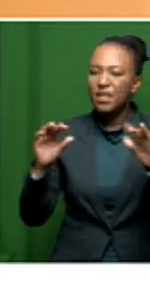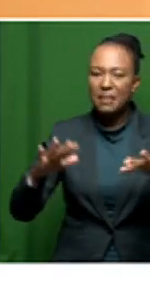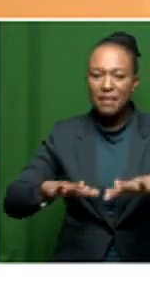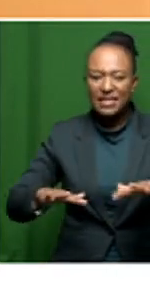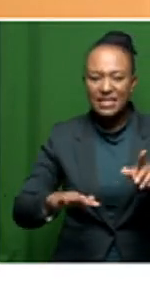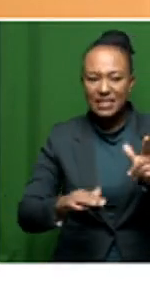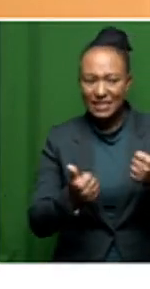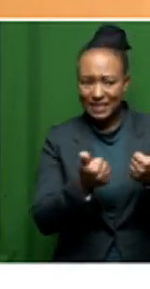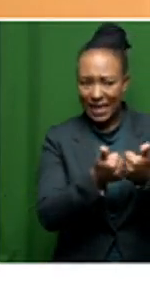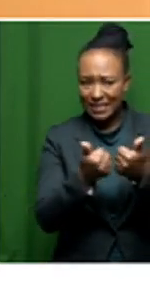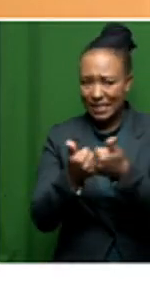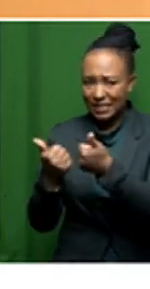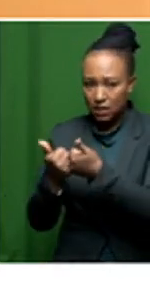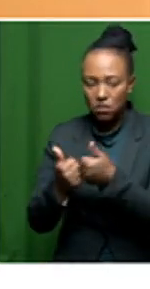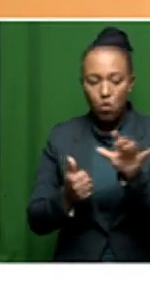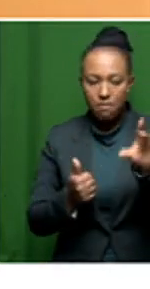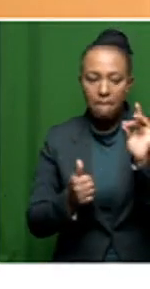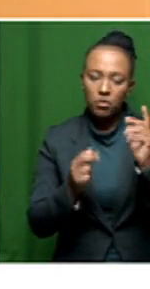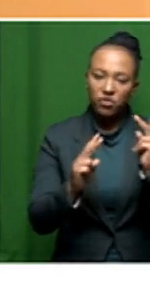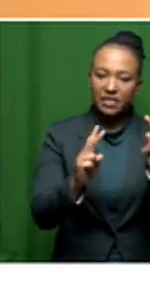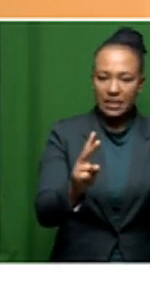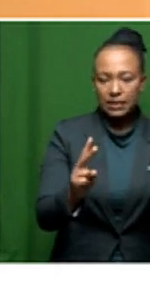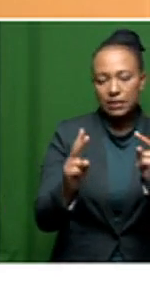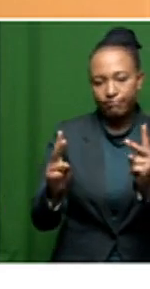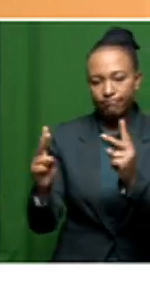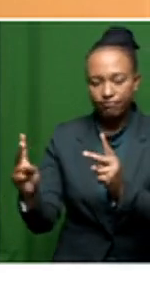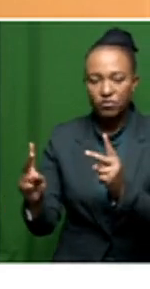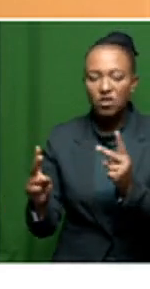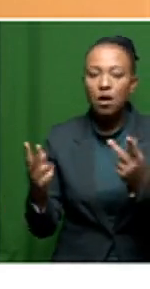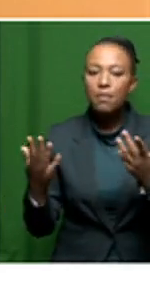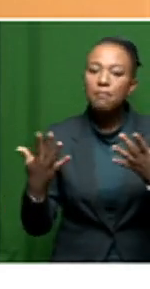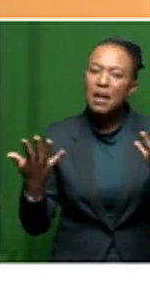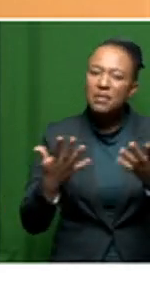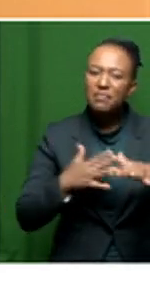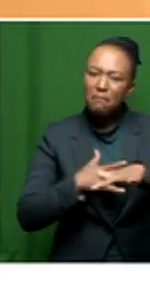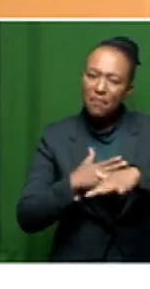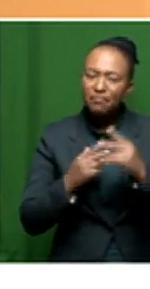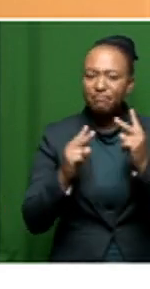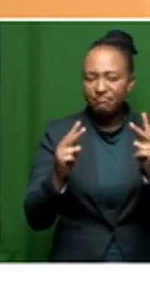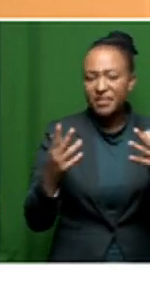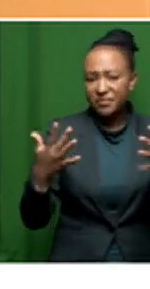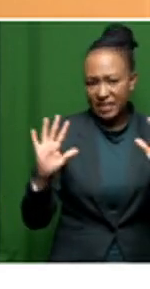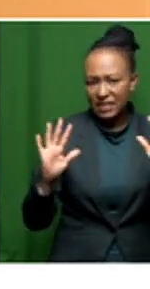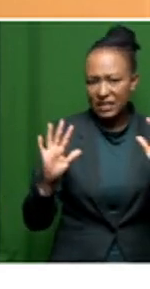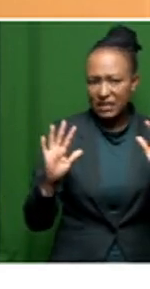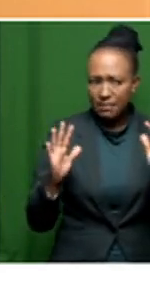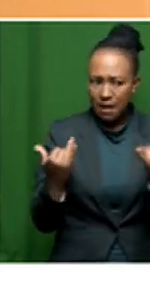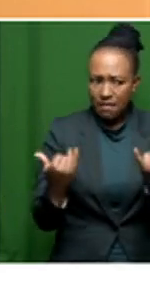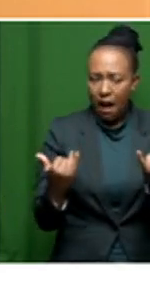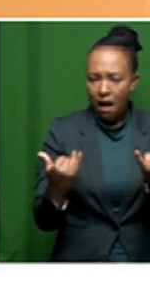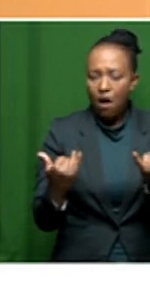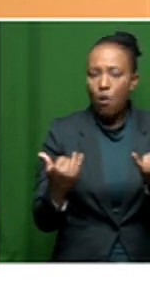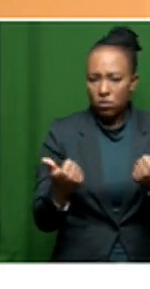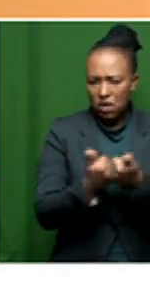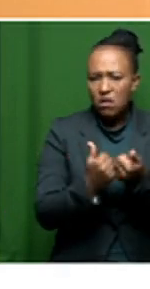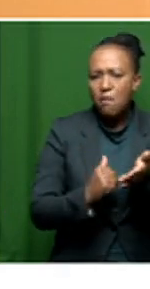are challenges, or the place that were visited before. We found that there are challenges now. We